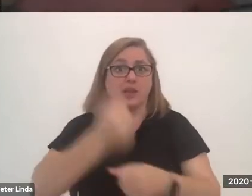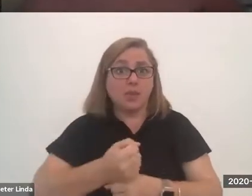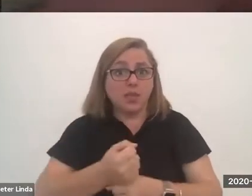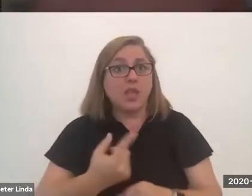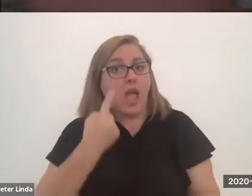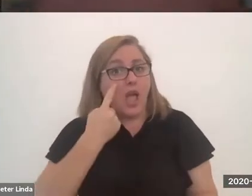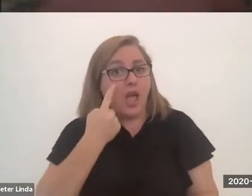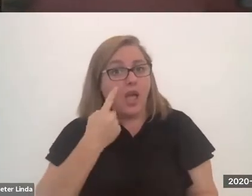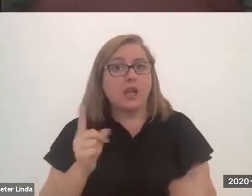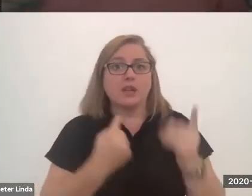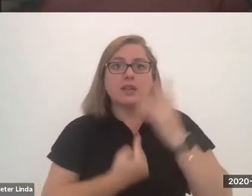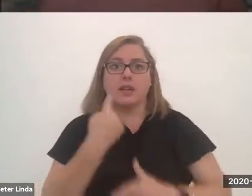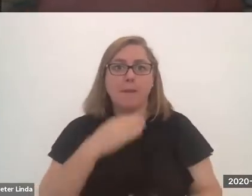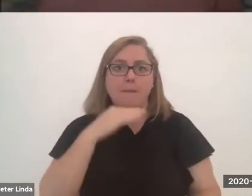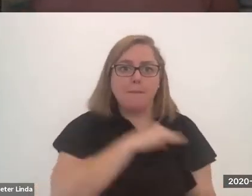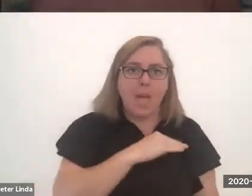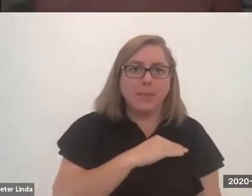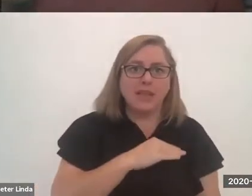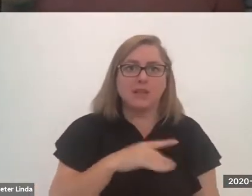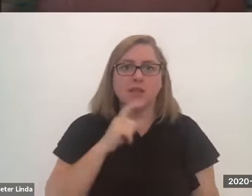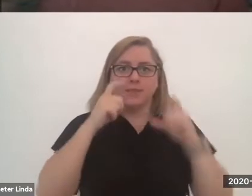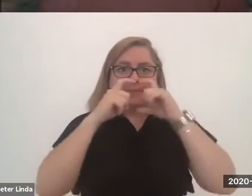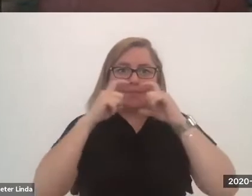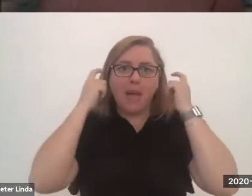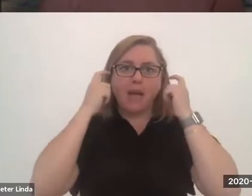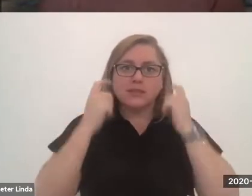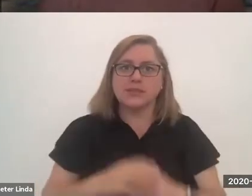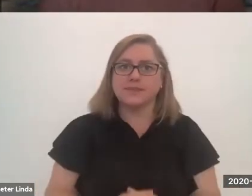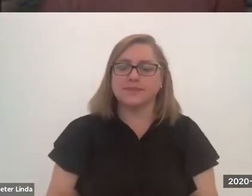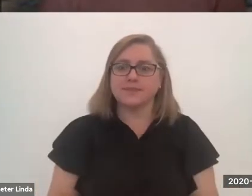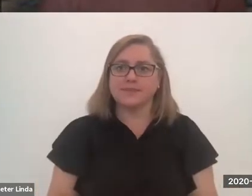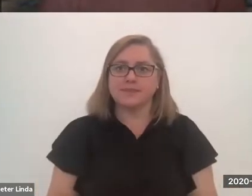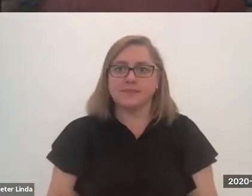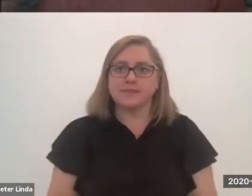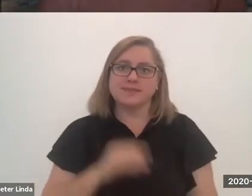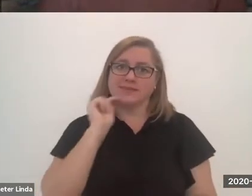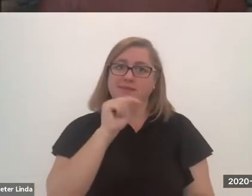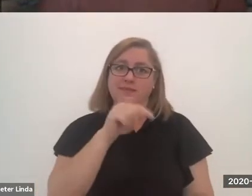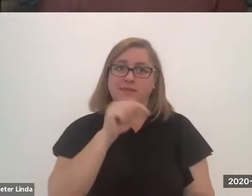what's been happening in Melbourne, and that the act of wearing a mask, for example, is